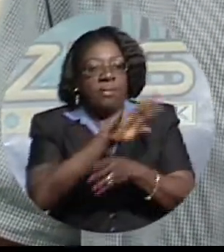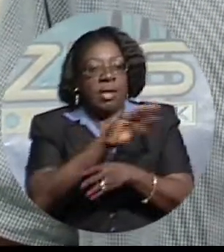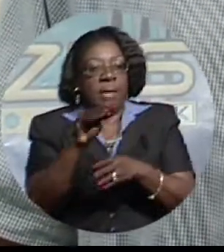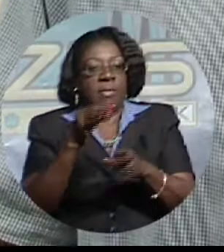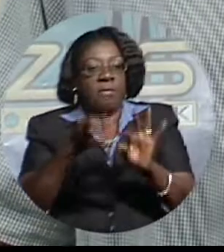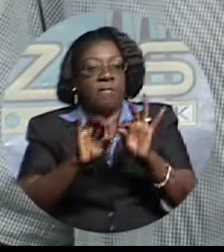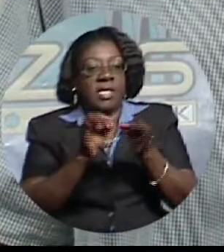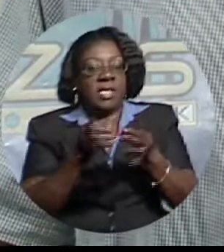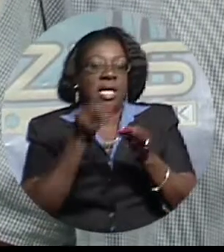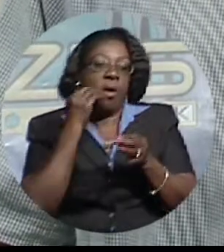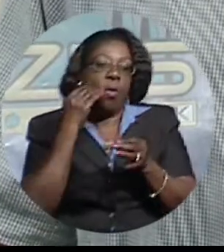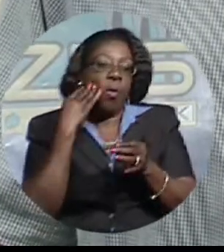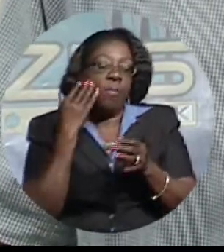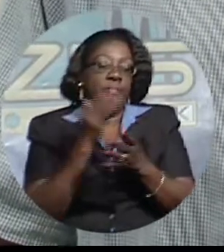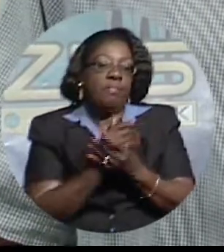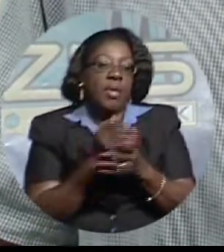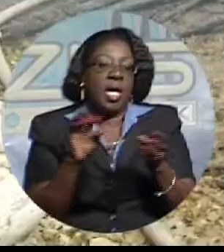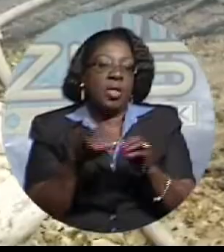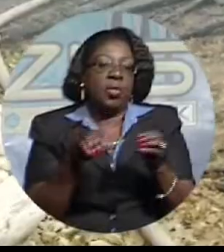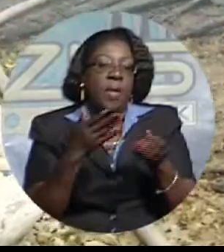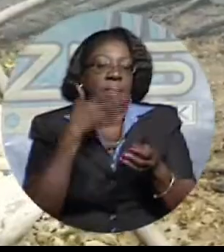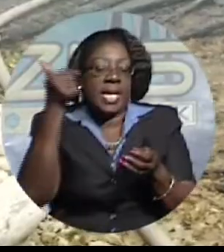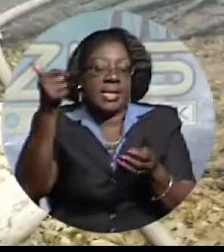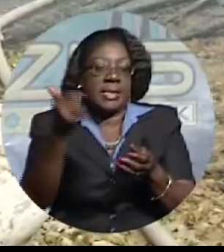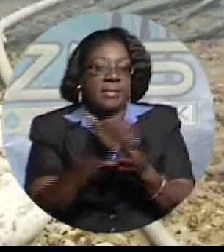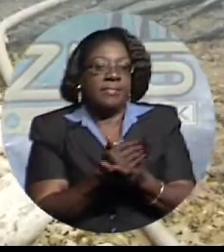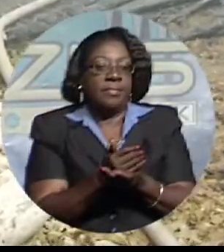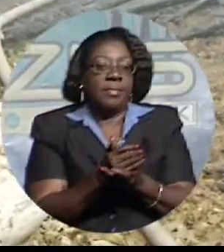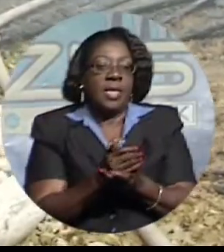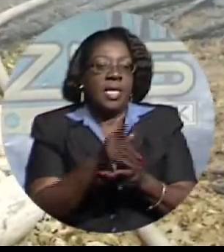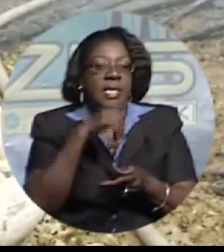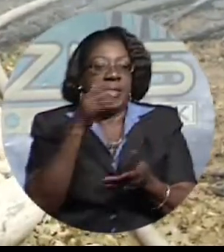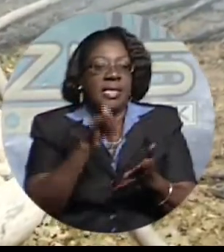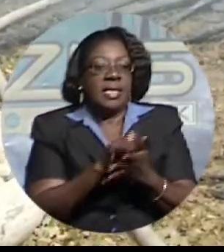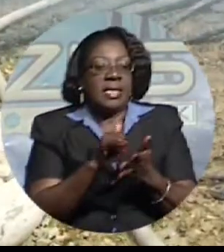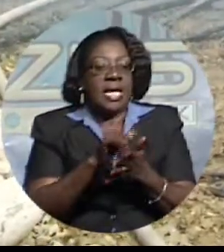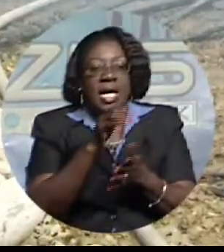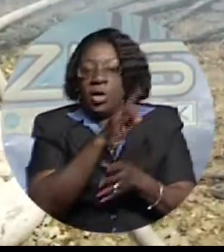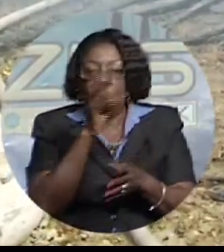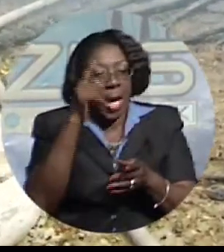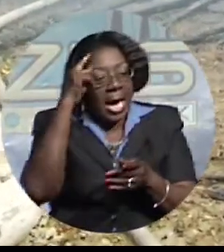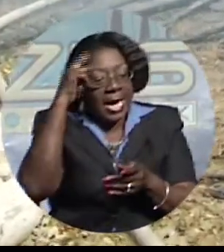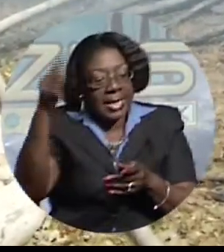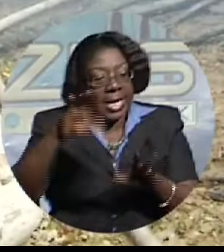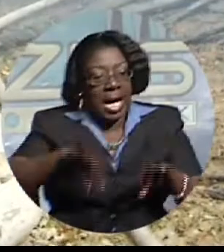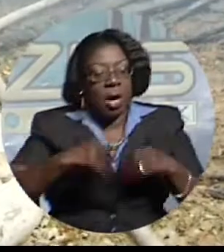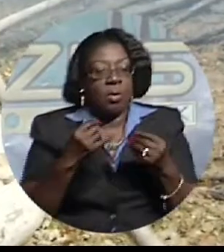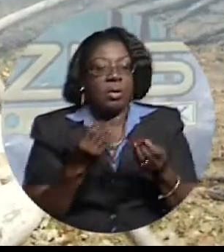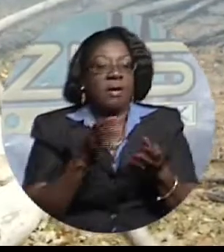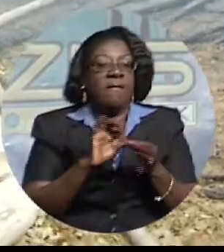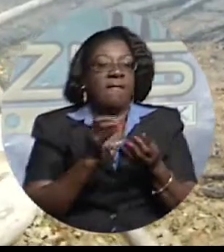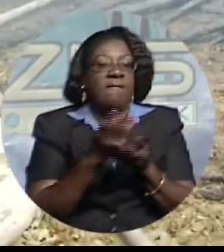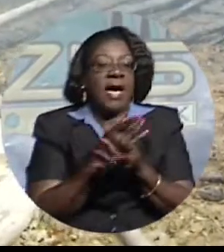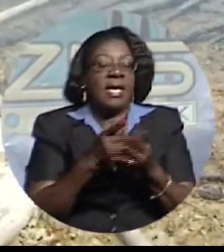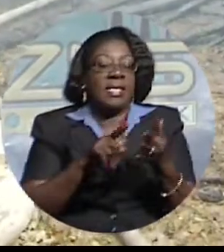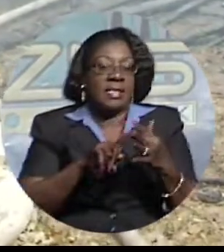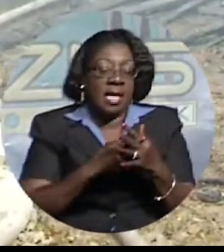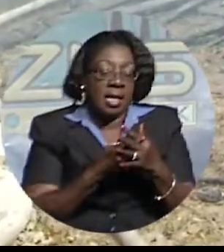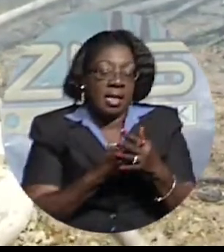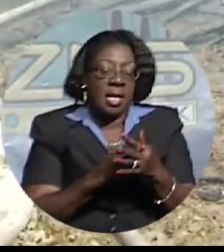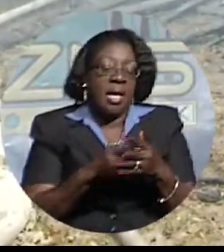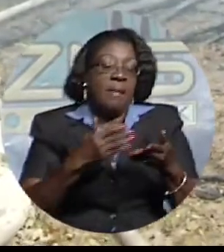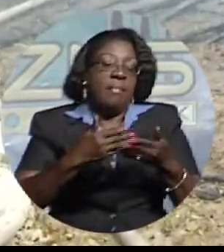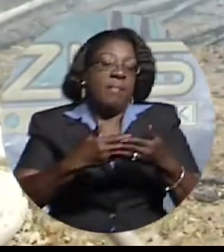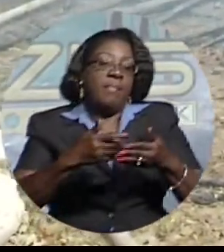we're going to get together and do the best that we can. Now, Evans reported that they have no clue of how the fire started, but because it is an